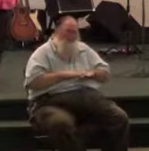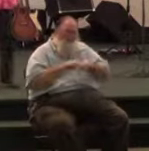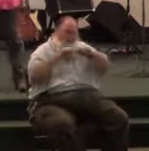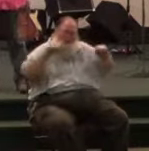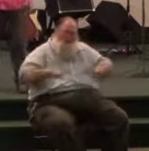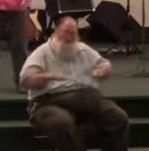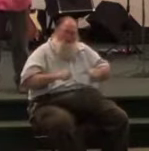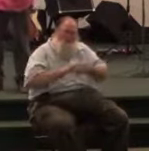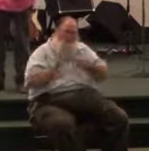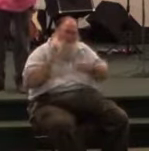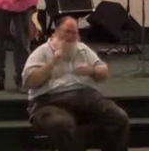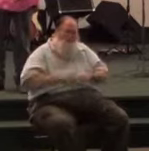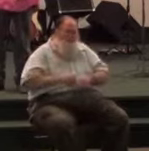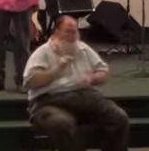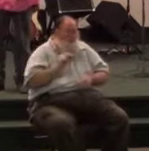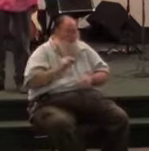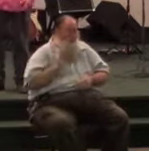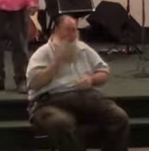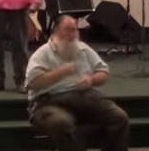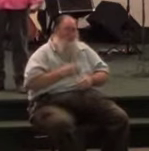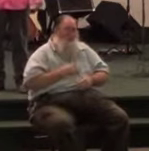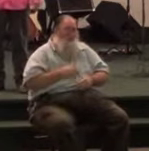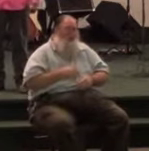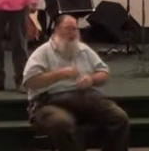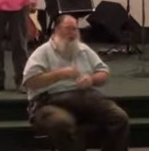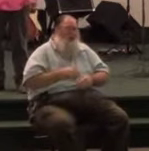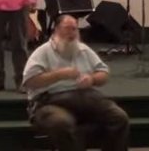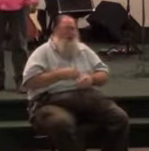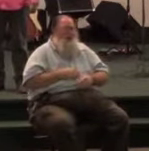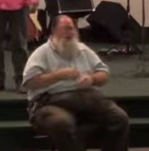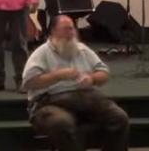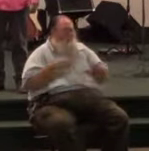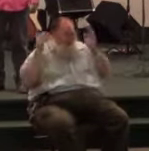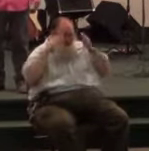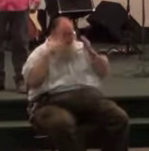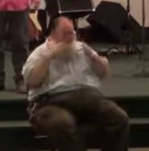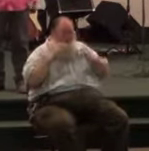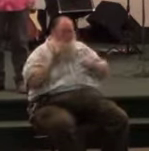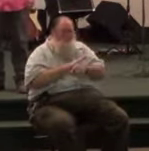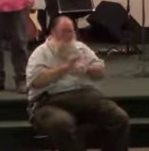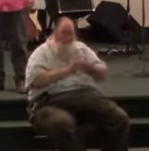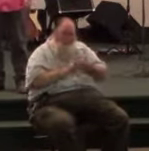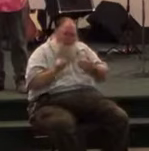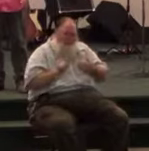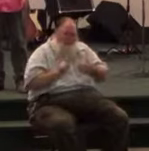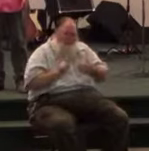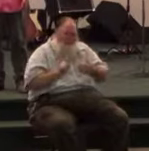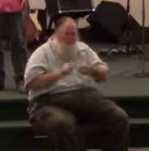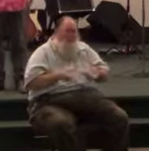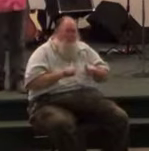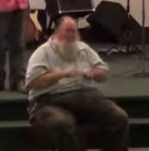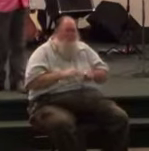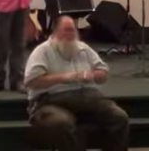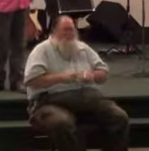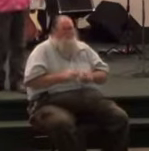I said, "Well, that was our theme for the whole week, light a fire in me. Man, that happened. He said, it's taken all the way from